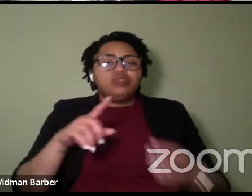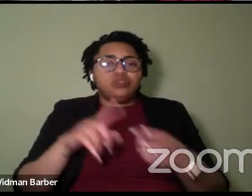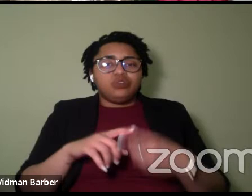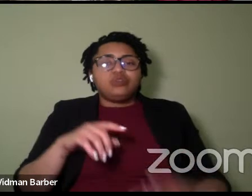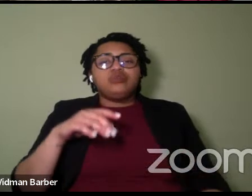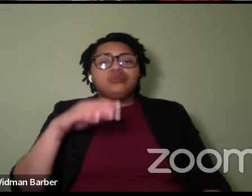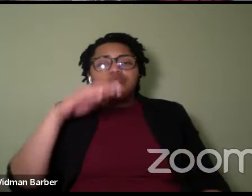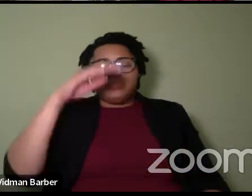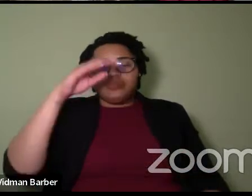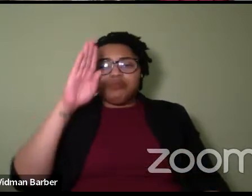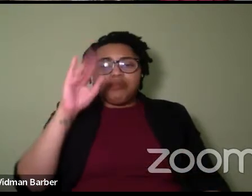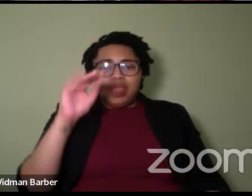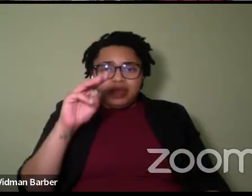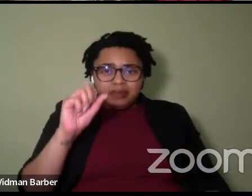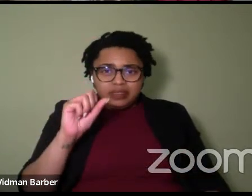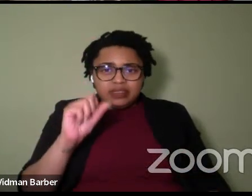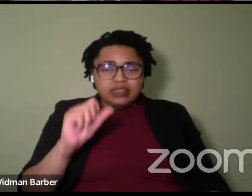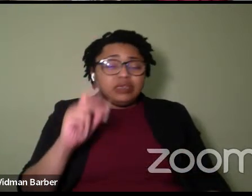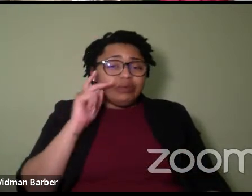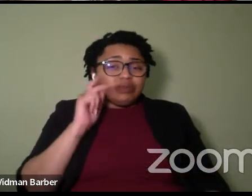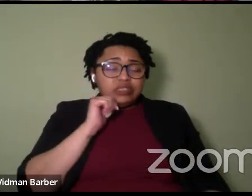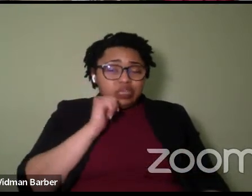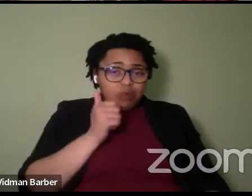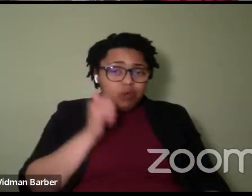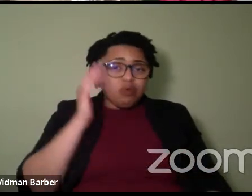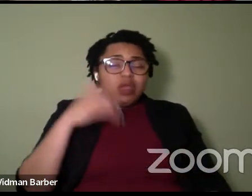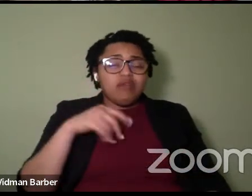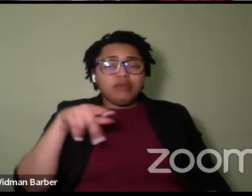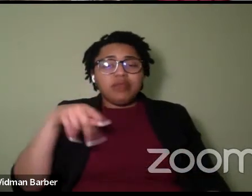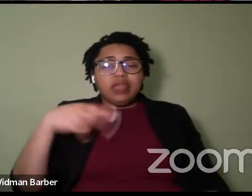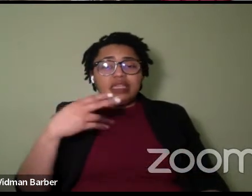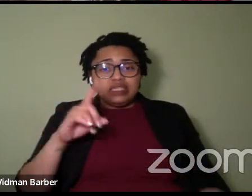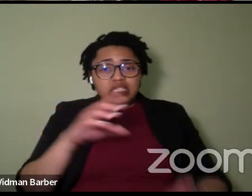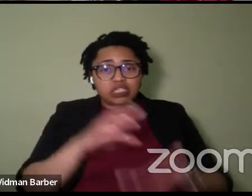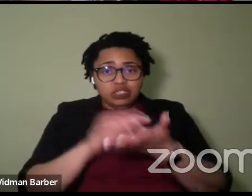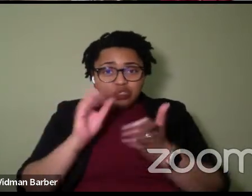BIMS Bites at 10 a.m. So please be sure you tune in. You won't want to miss it.